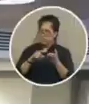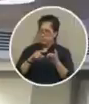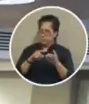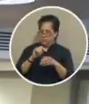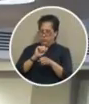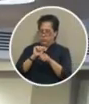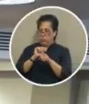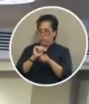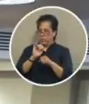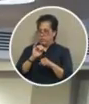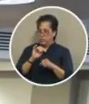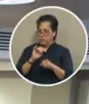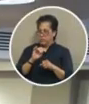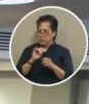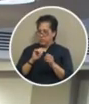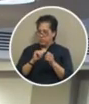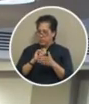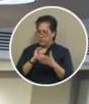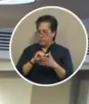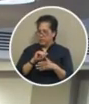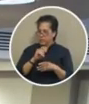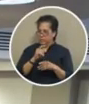to work with that.